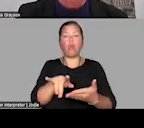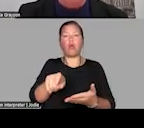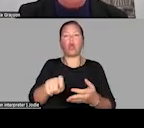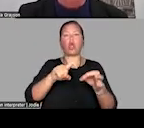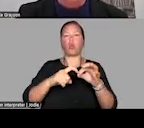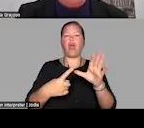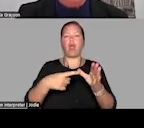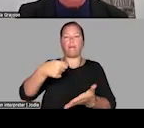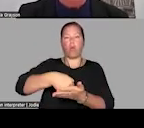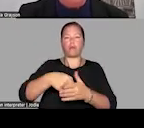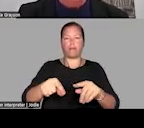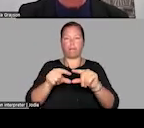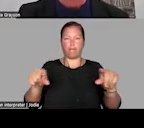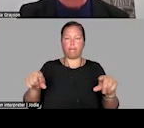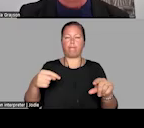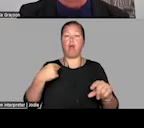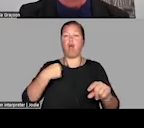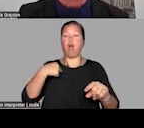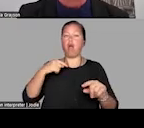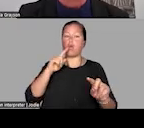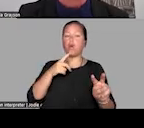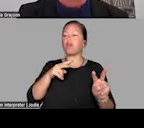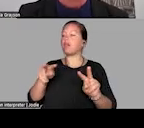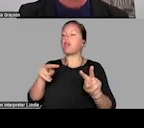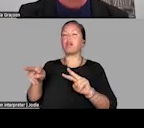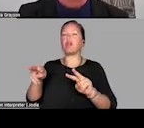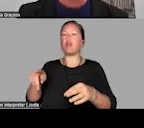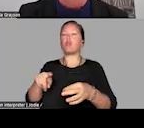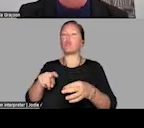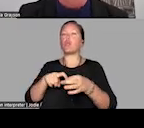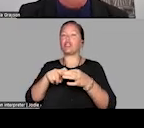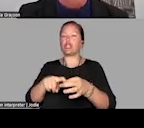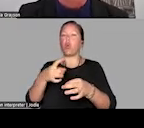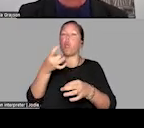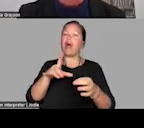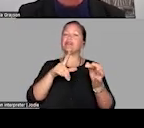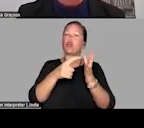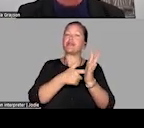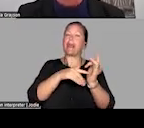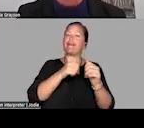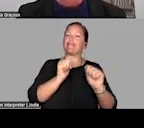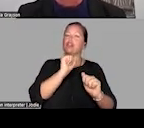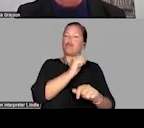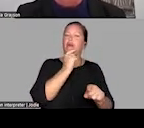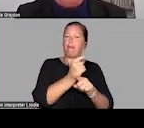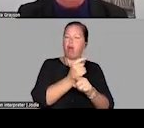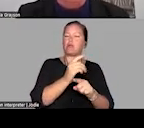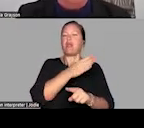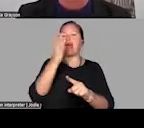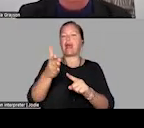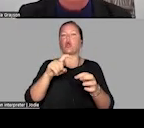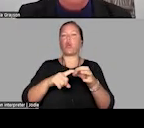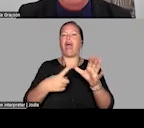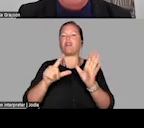down below. And I'll curate this once Li-Ming has finished his remarks, and we'll have a bit of a Q&A time